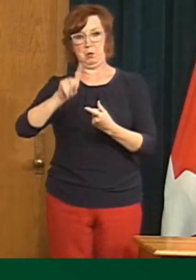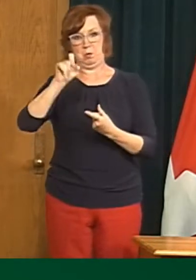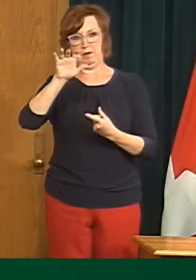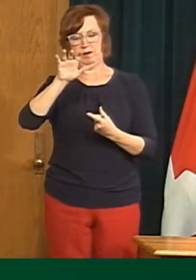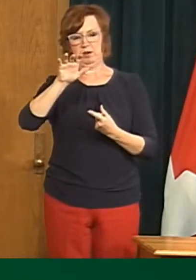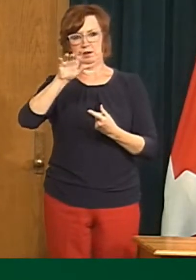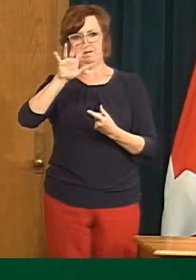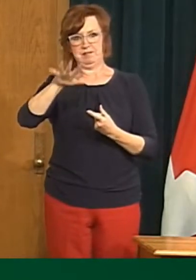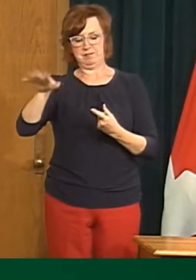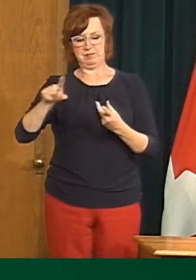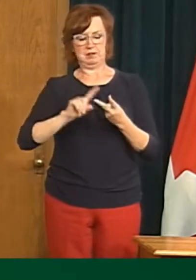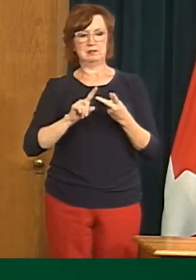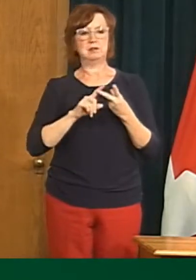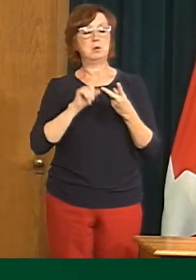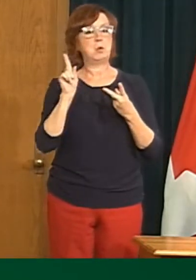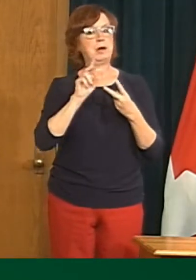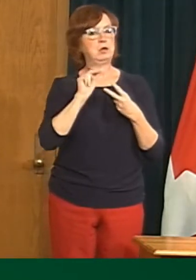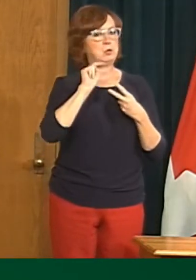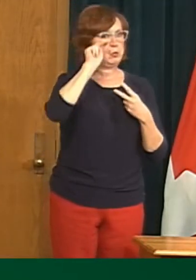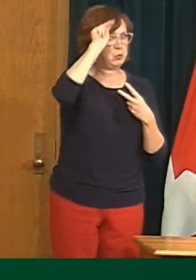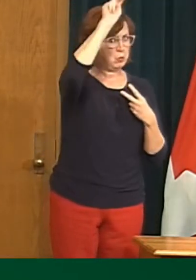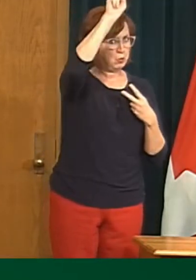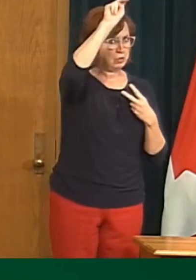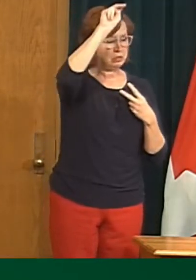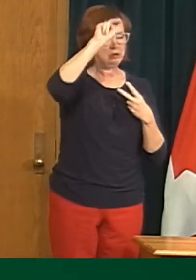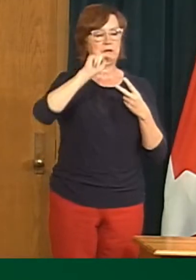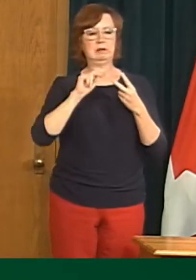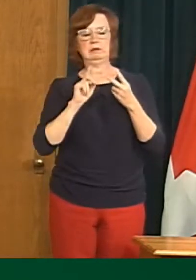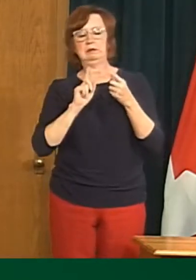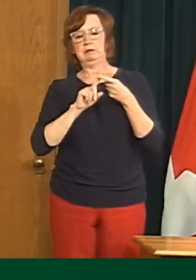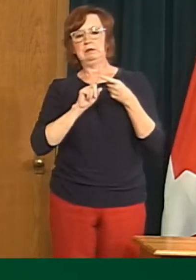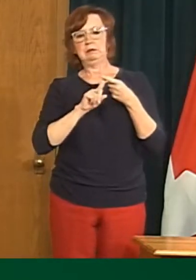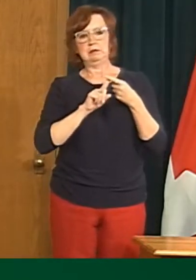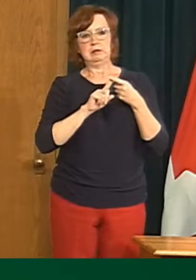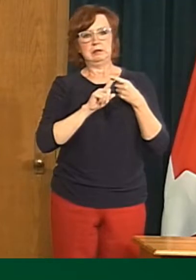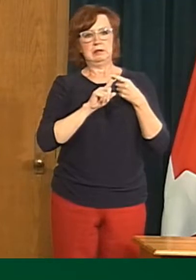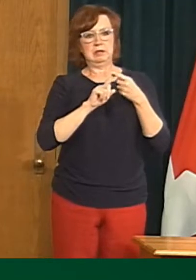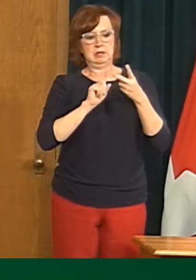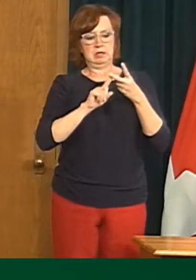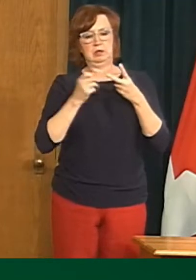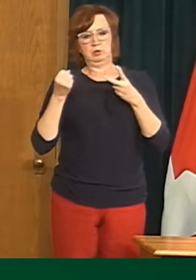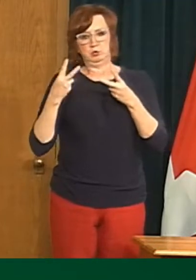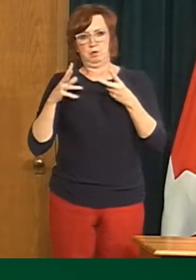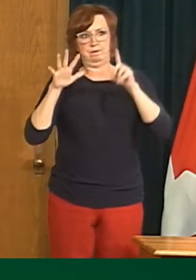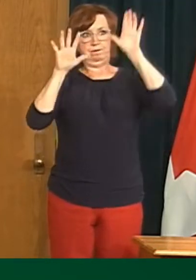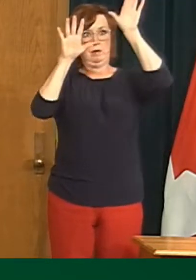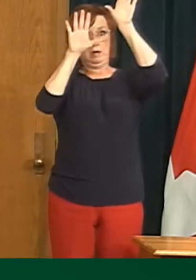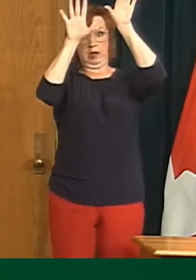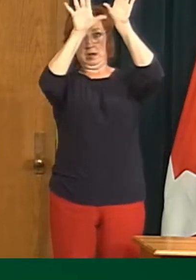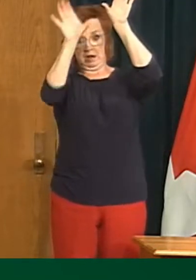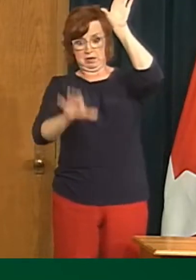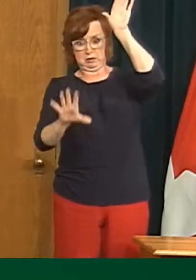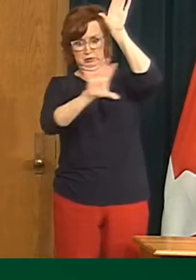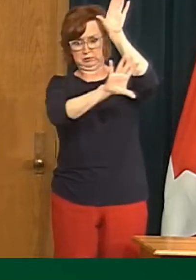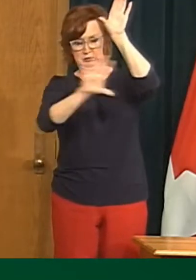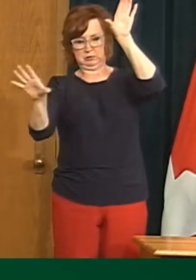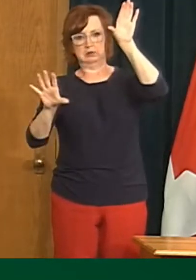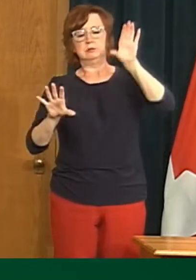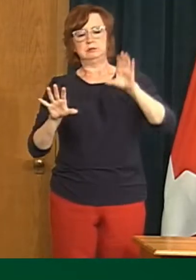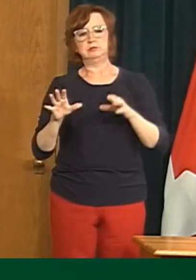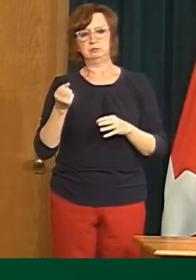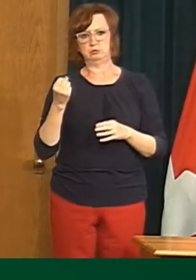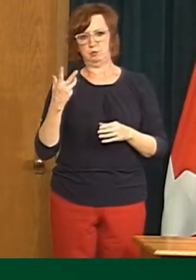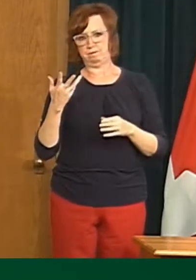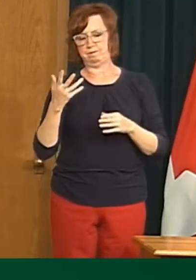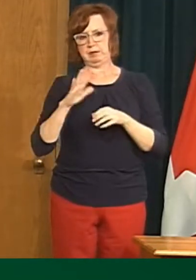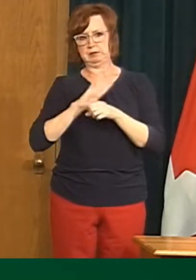our northern communities with just 12 cases in the rest of the province. With the number of active cases so low in much